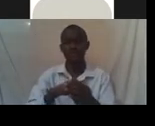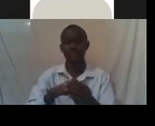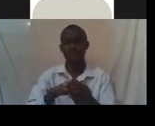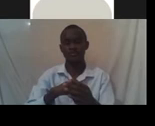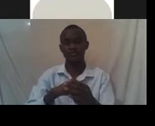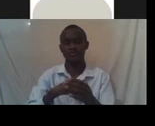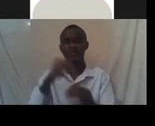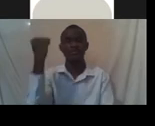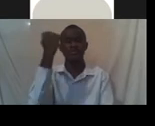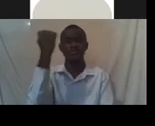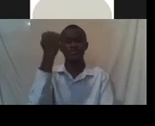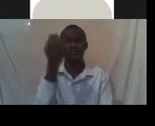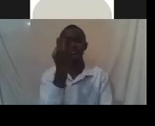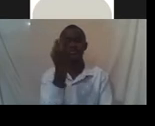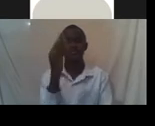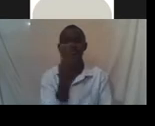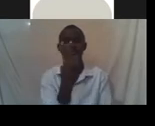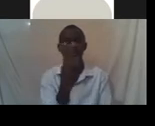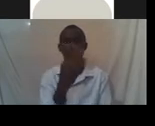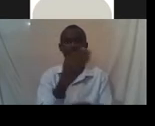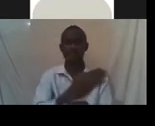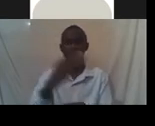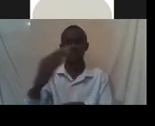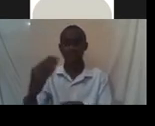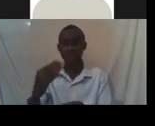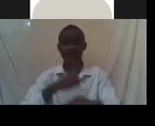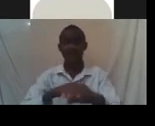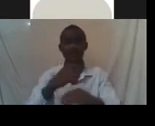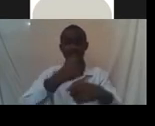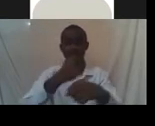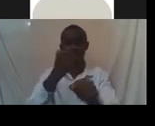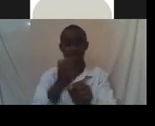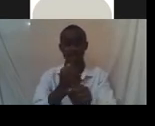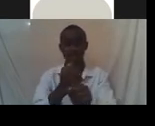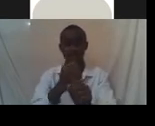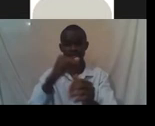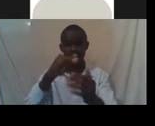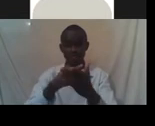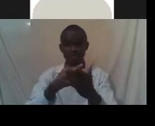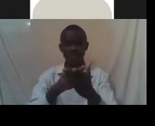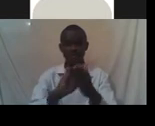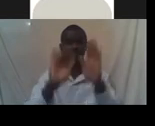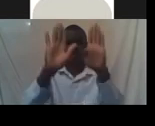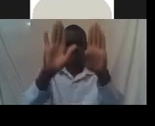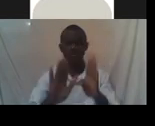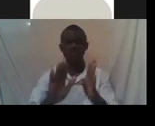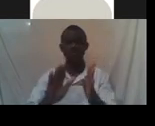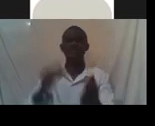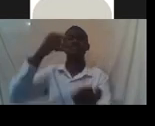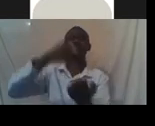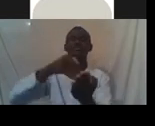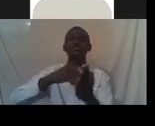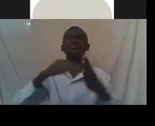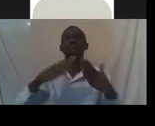politics of the two sides, so that when you are even making very sensible contribution, people start pursuing